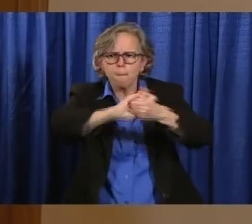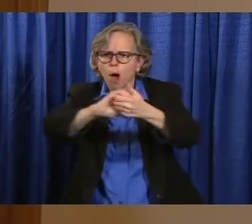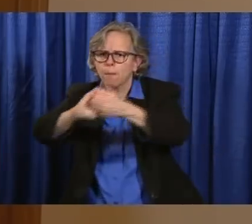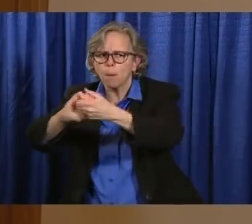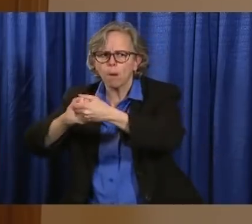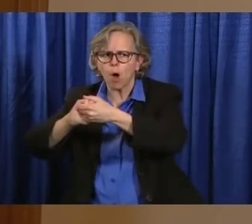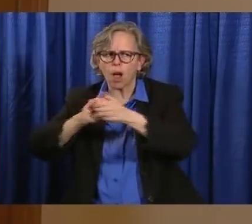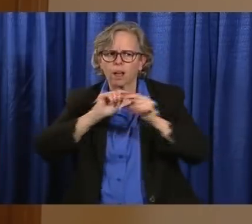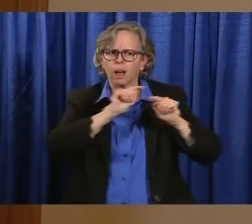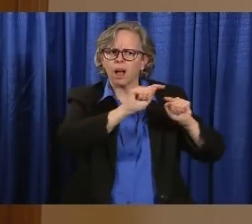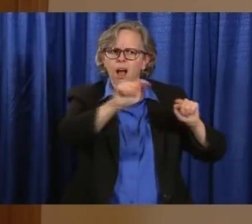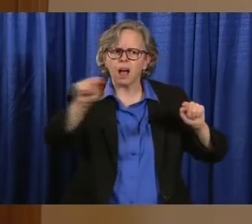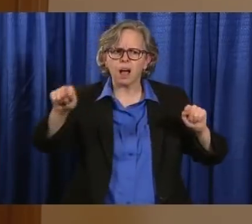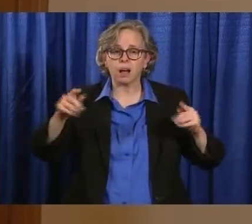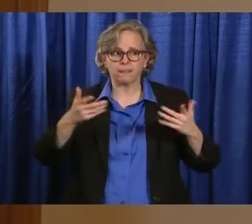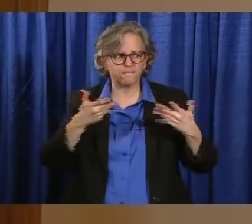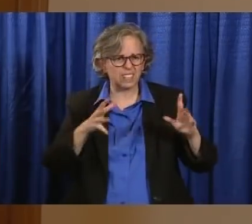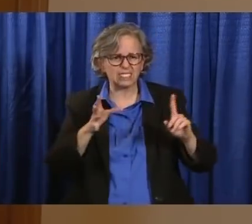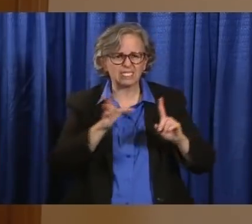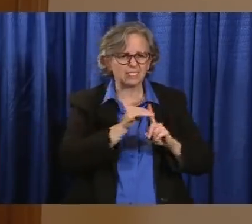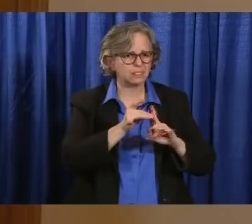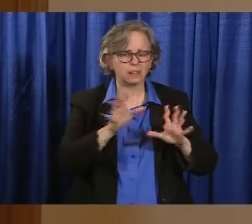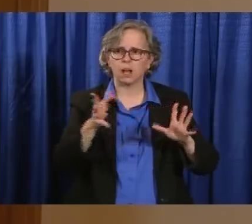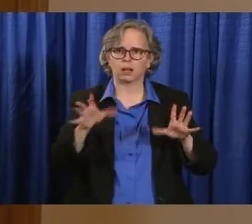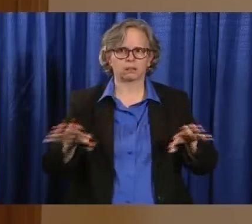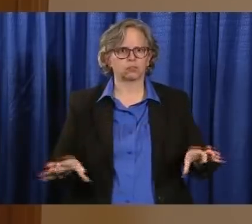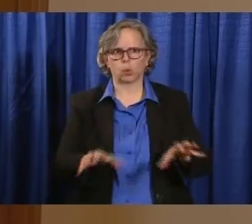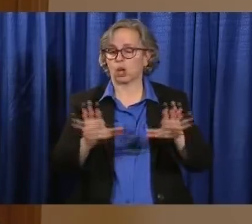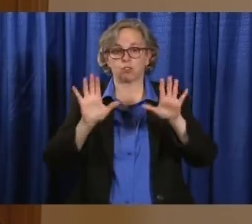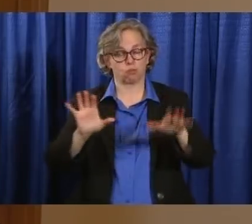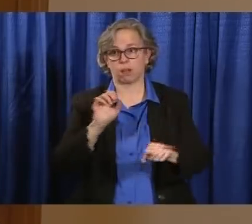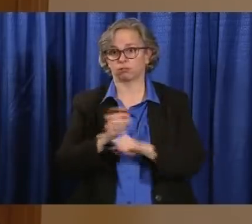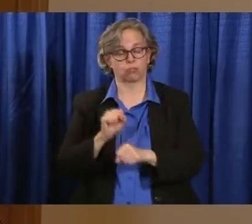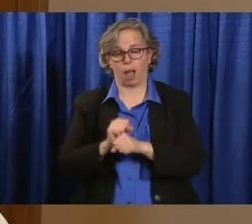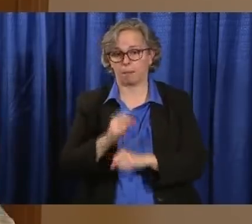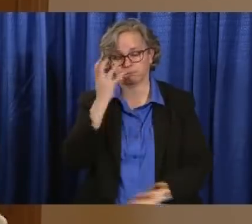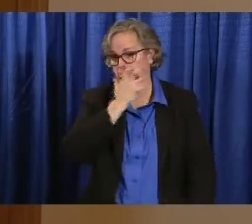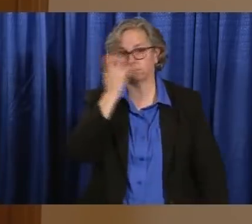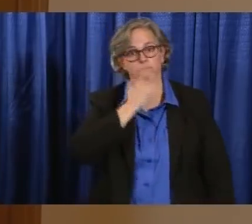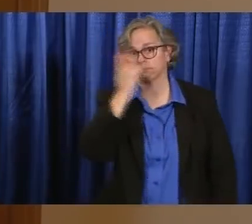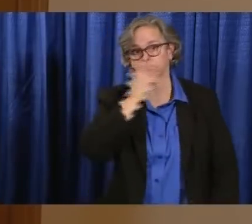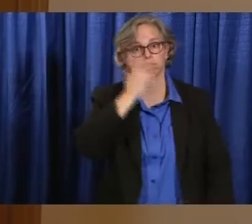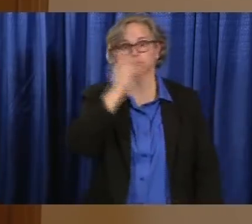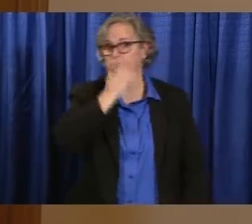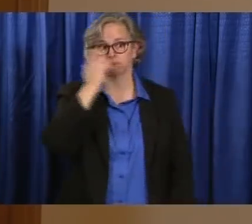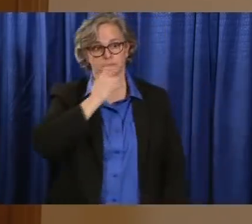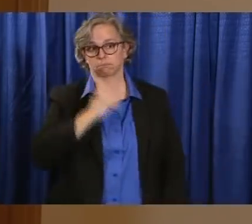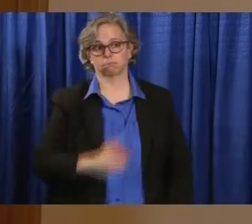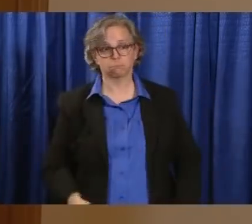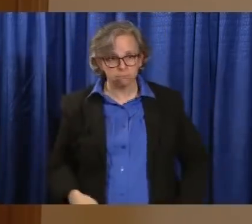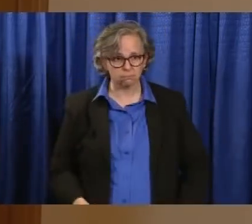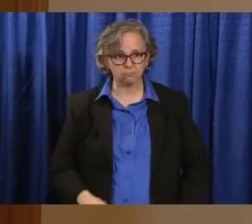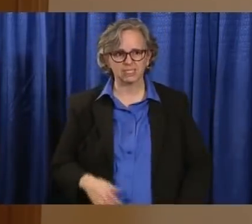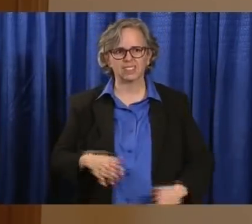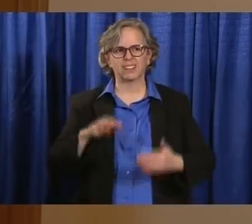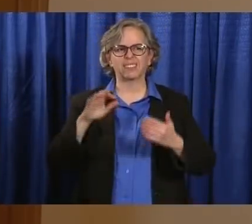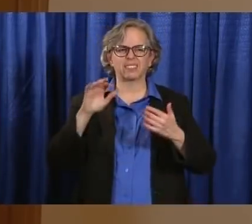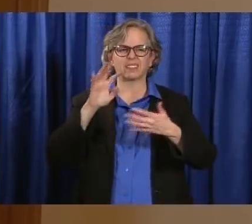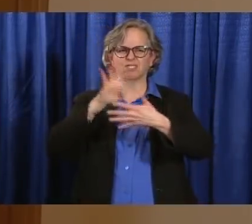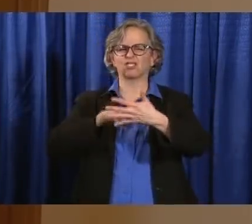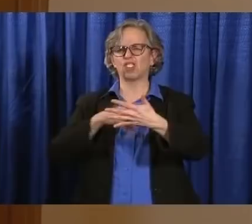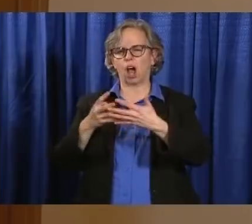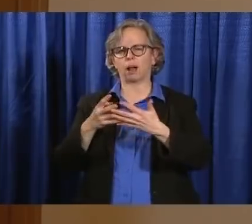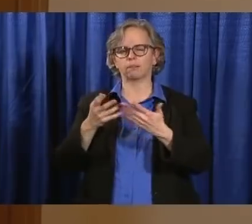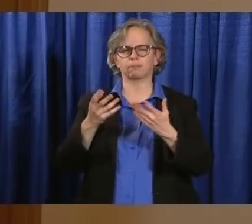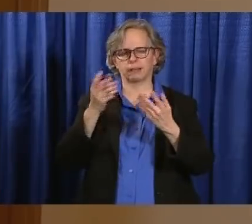folks are doing a wonderful, wonderful job. So you'll find a lot more of this on our website. As